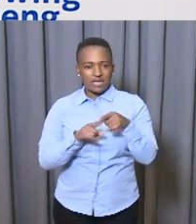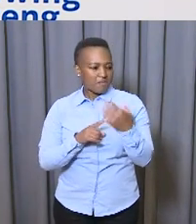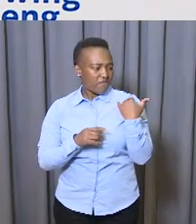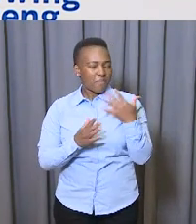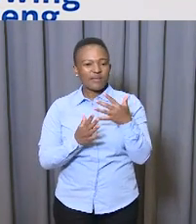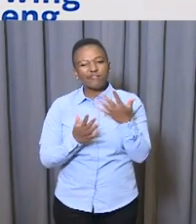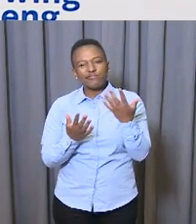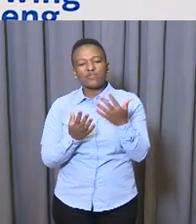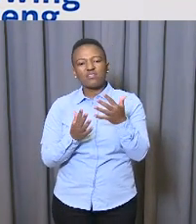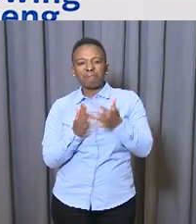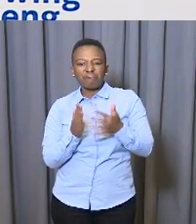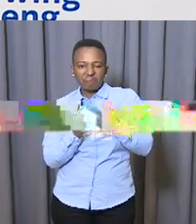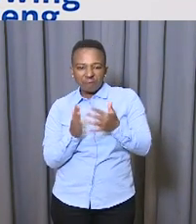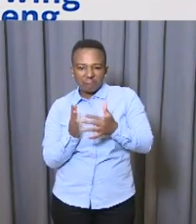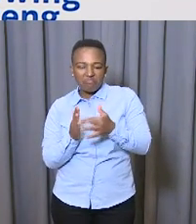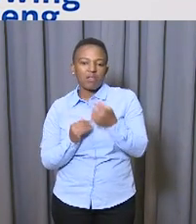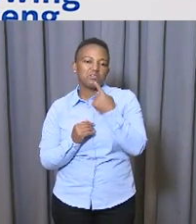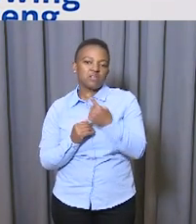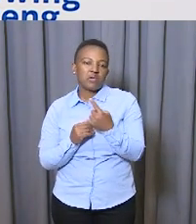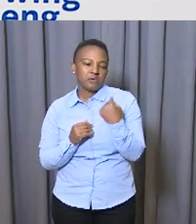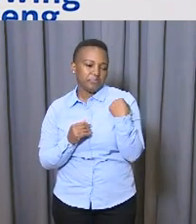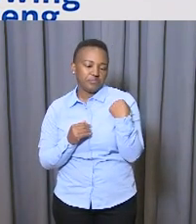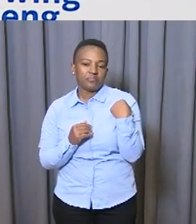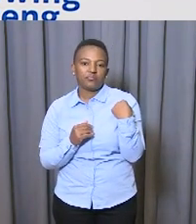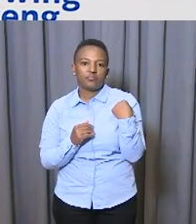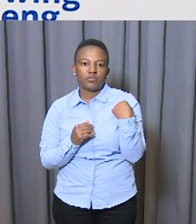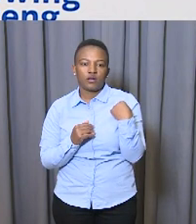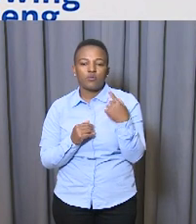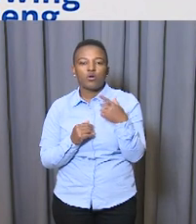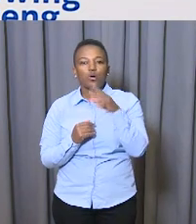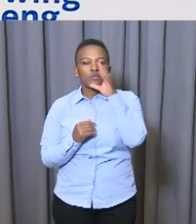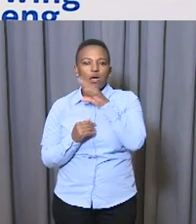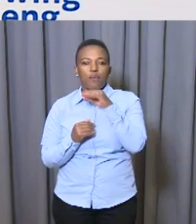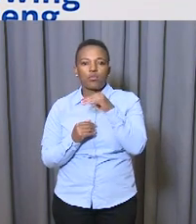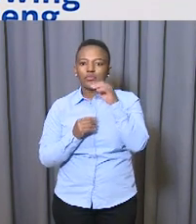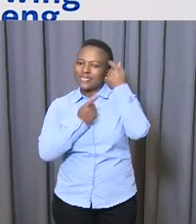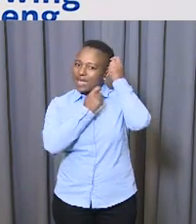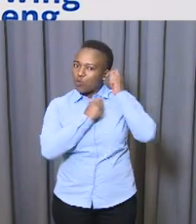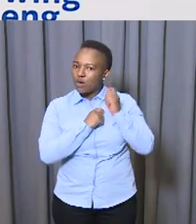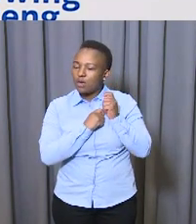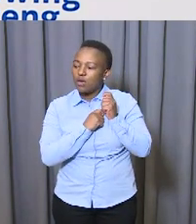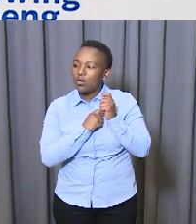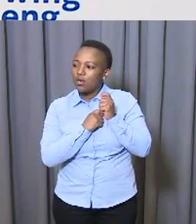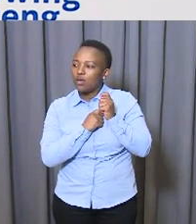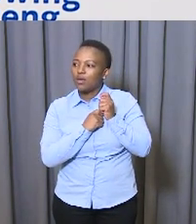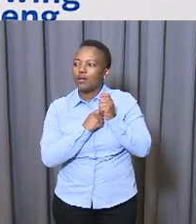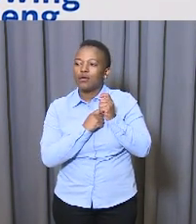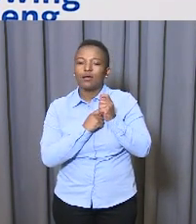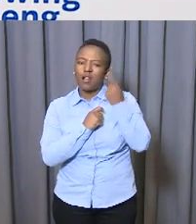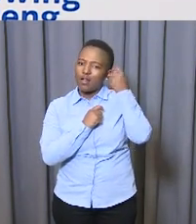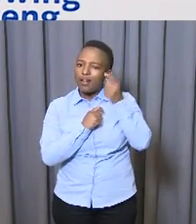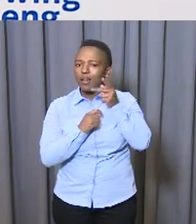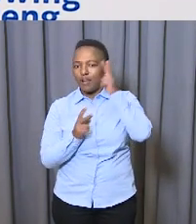earlier on when I talked about the saloons, but the guys who are in